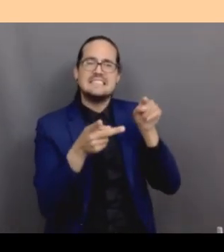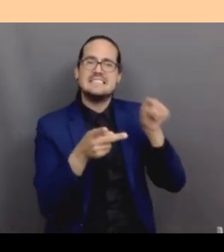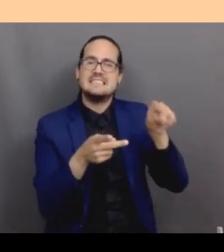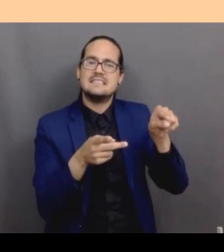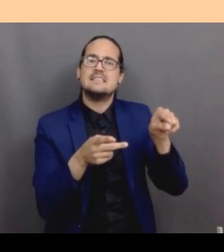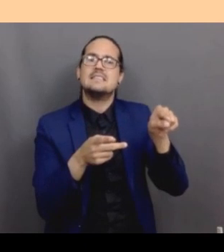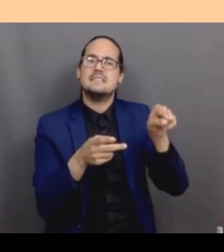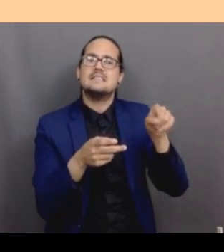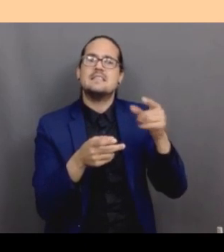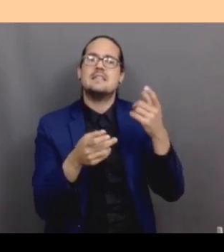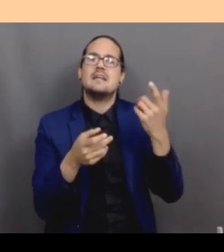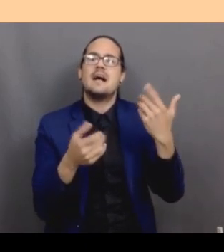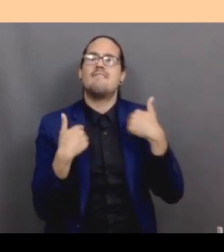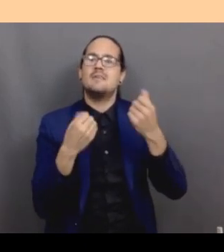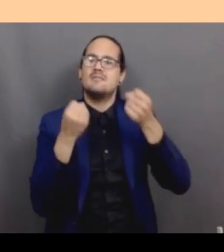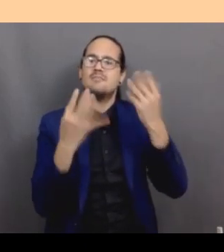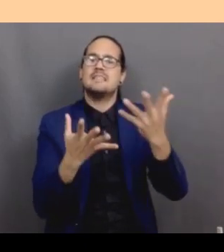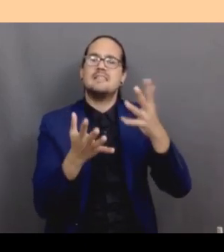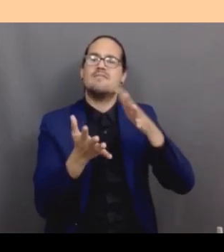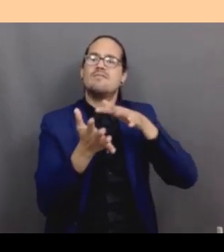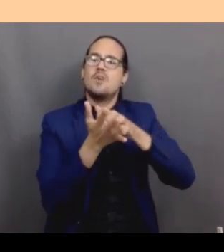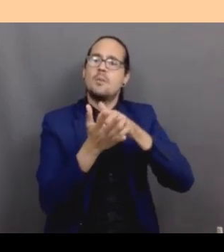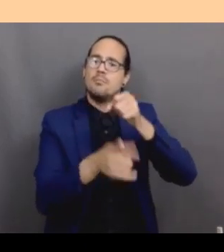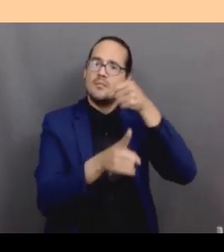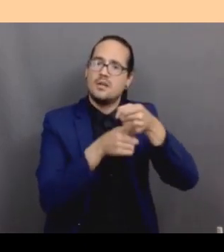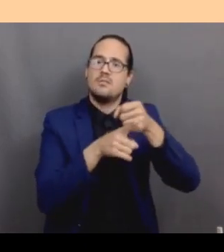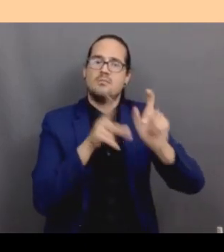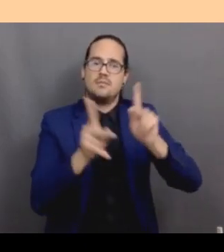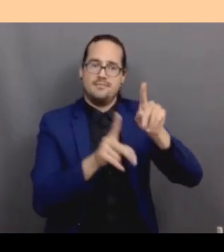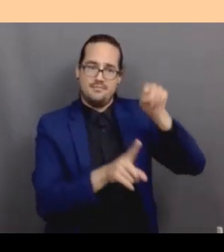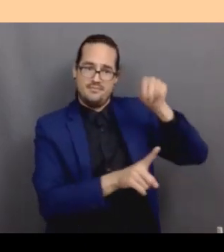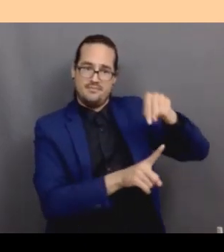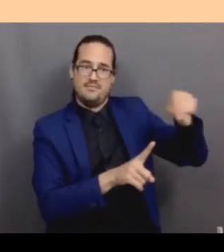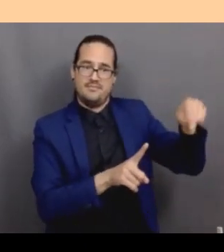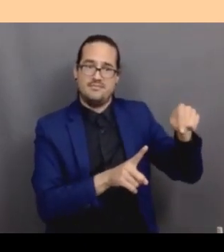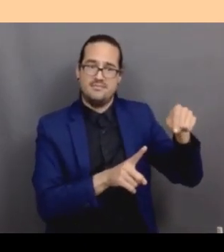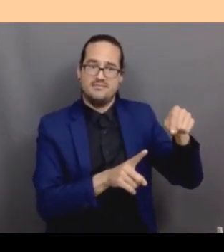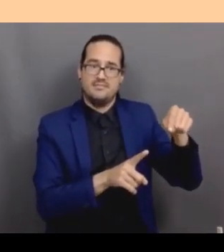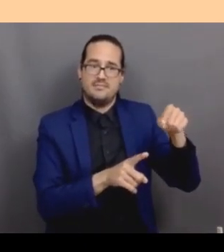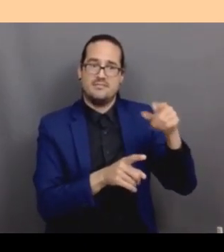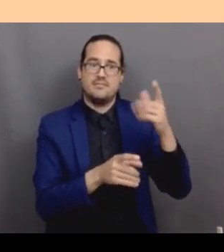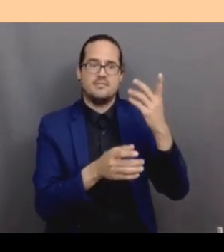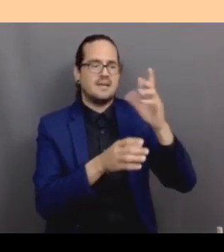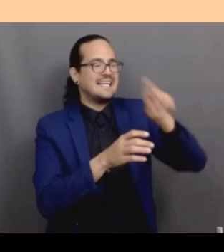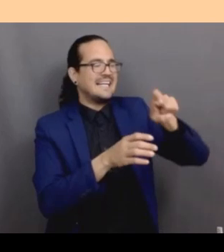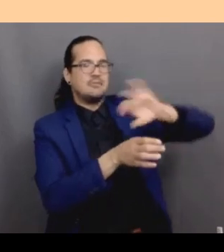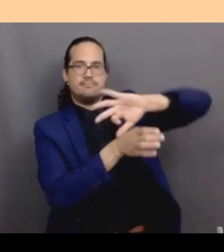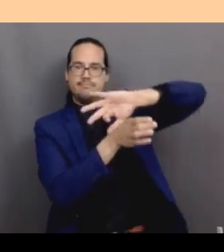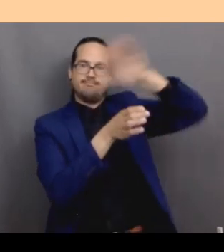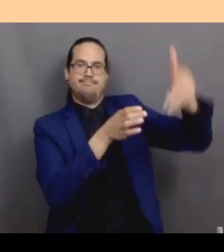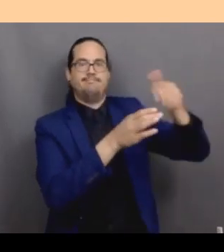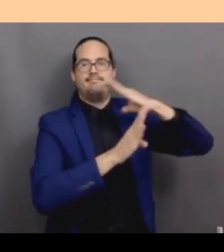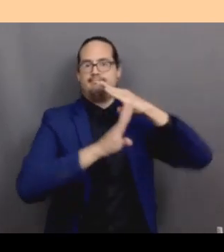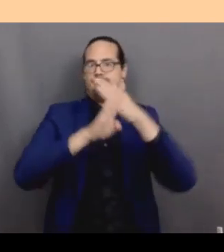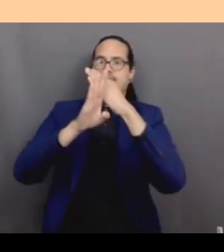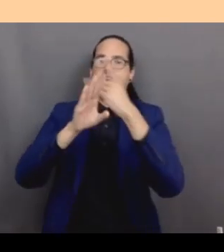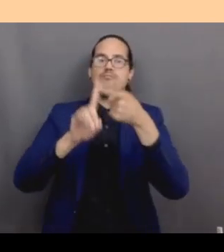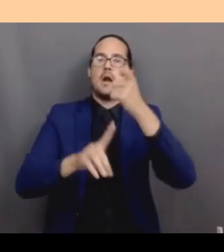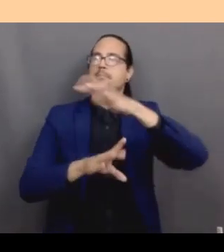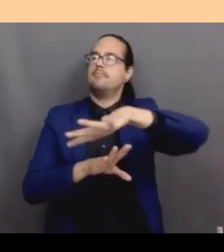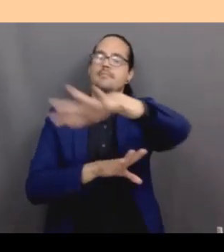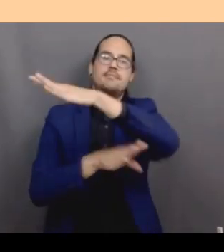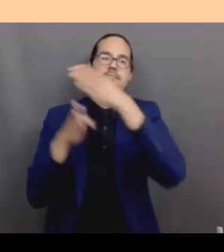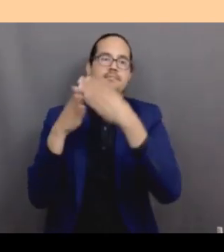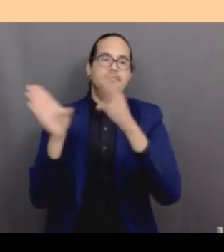individuals continue to cocoon and protect these most vulnerable individuals. And this is not going to be an easy pathway out. I think this is